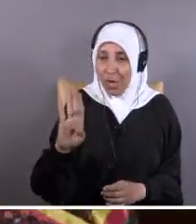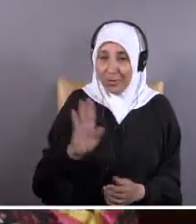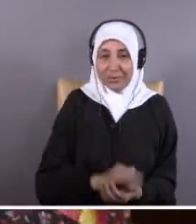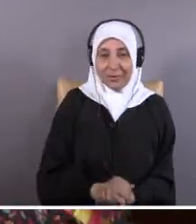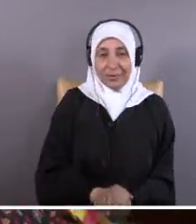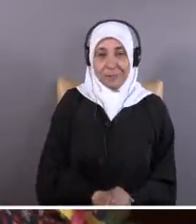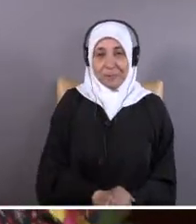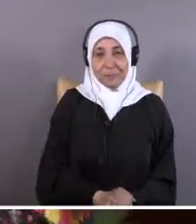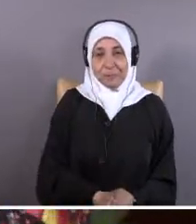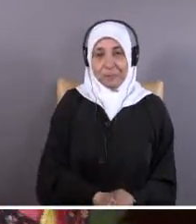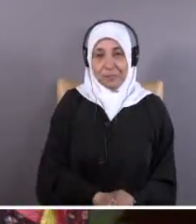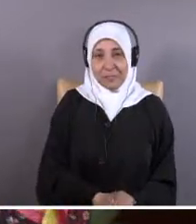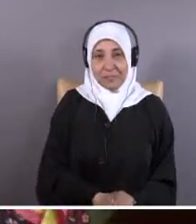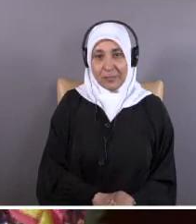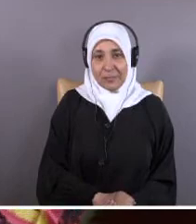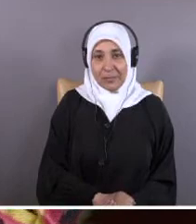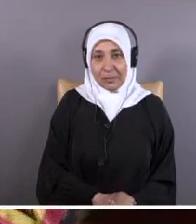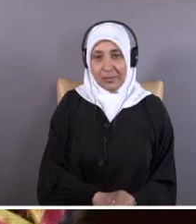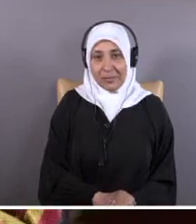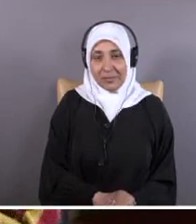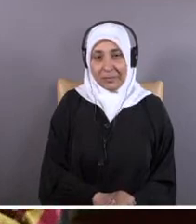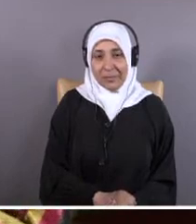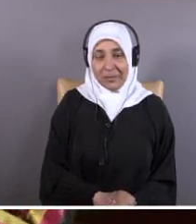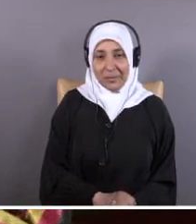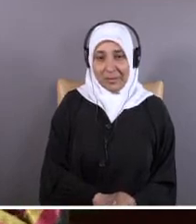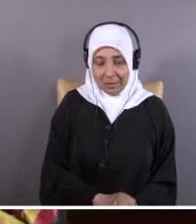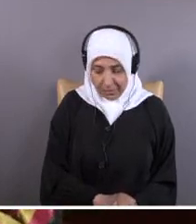And he couldn't figure that out